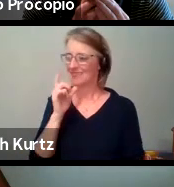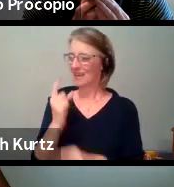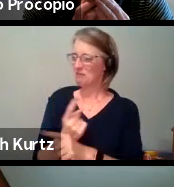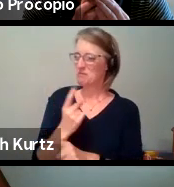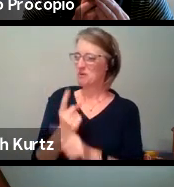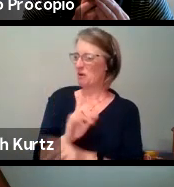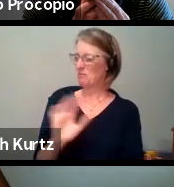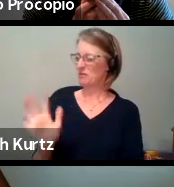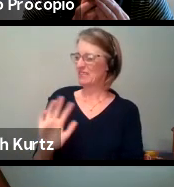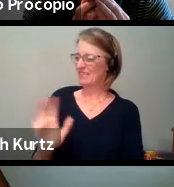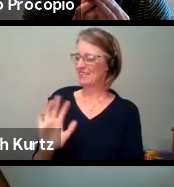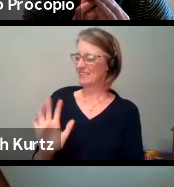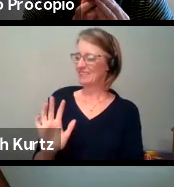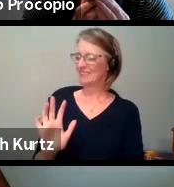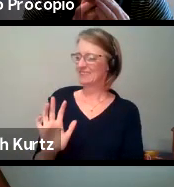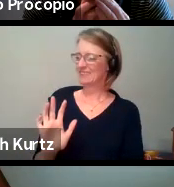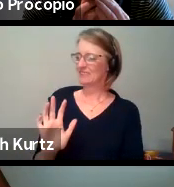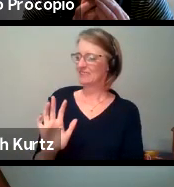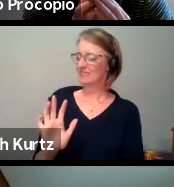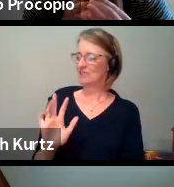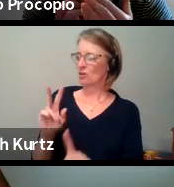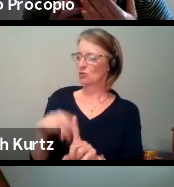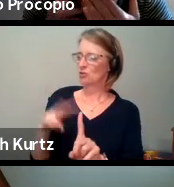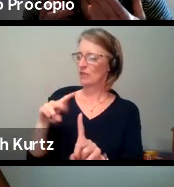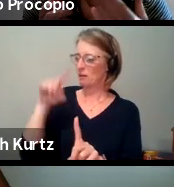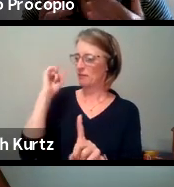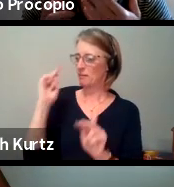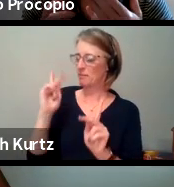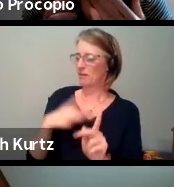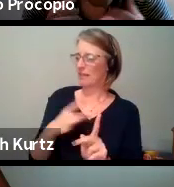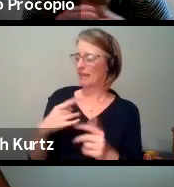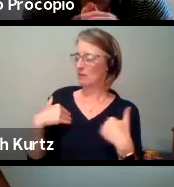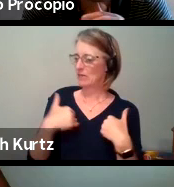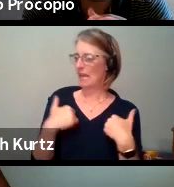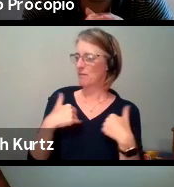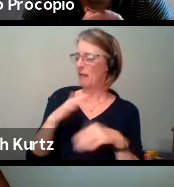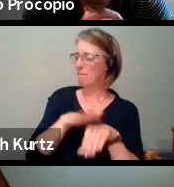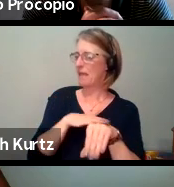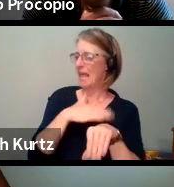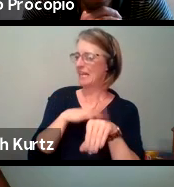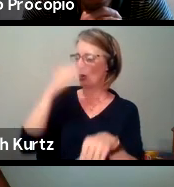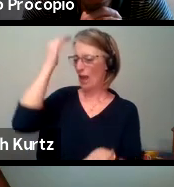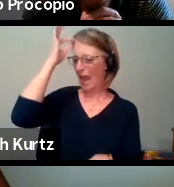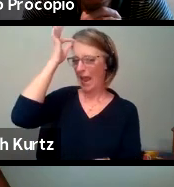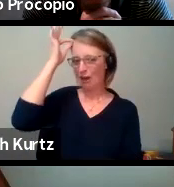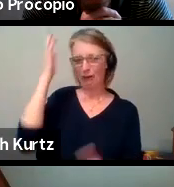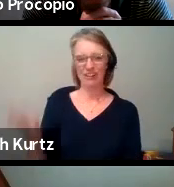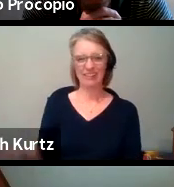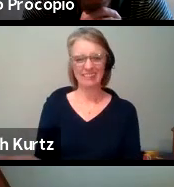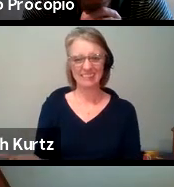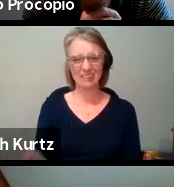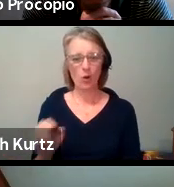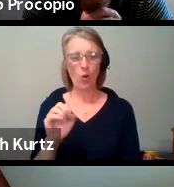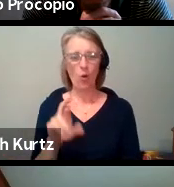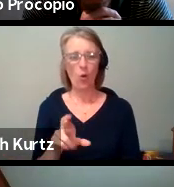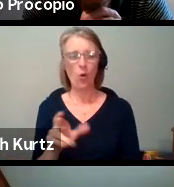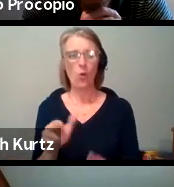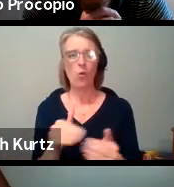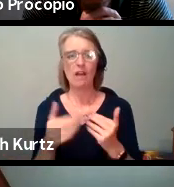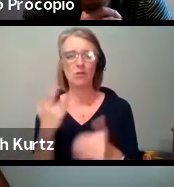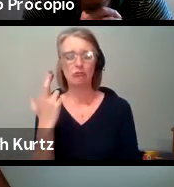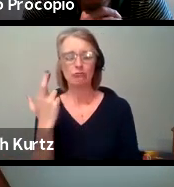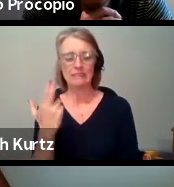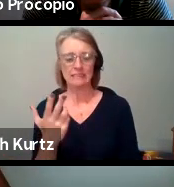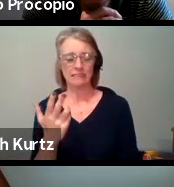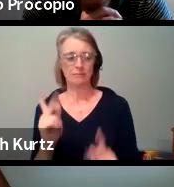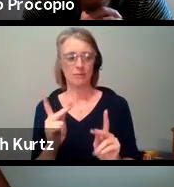appropriate. Let's, you know, not treat Black people like they're animals and petting their hair. Or, you know, when people